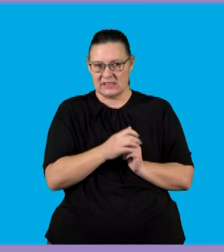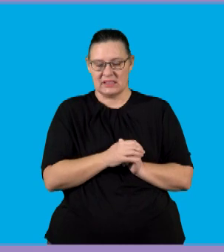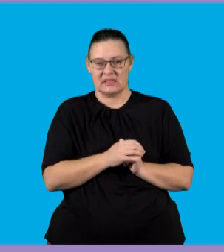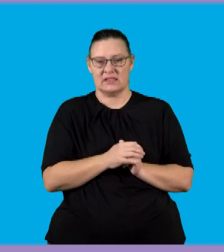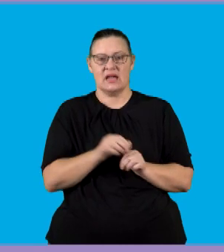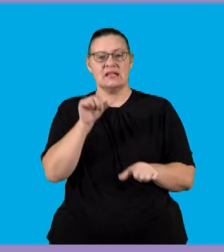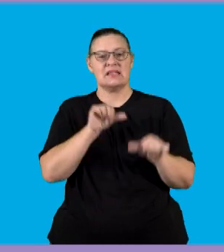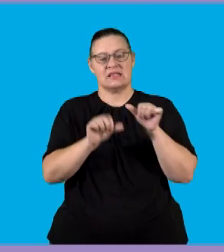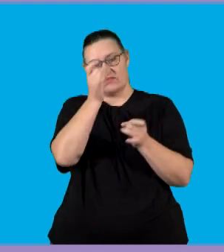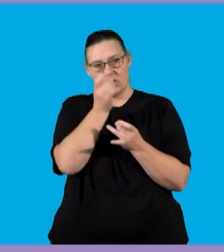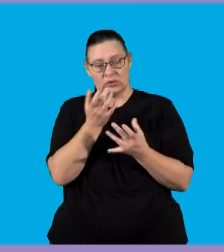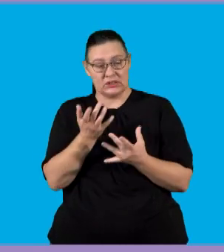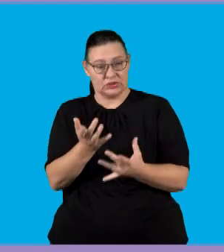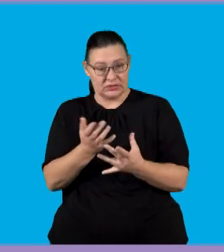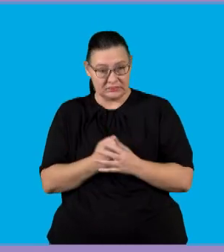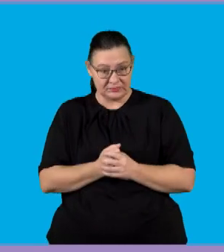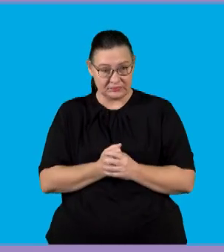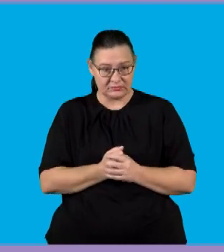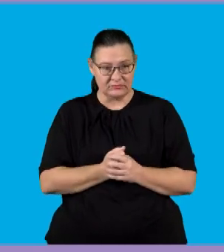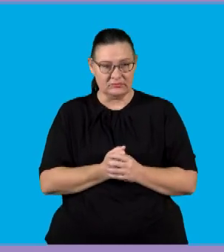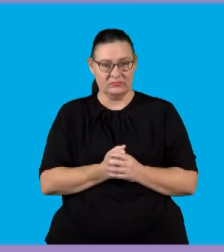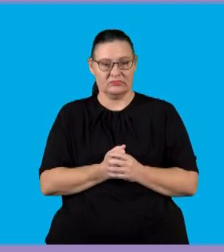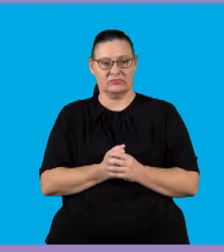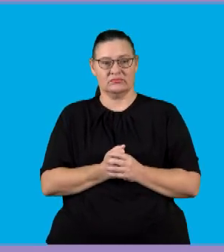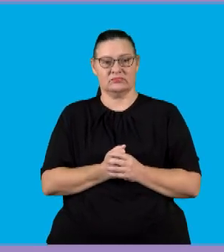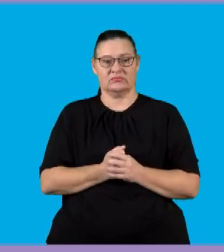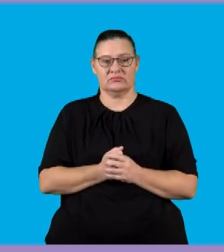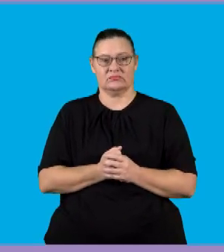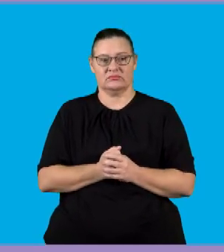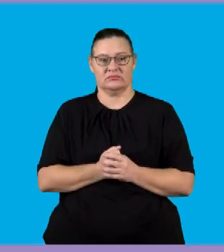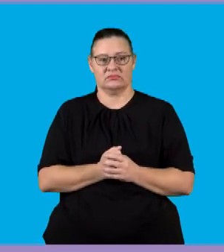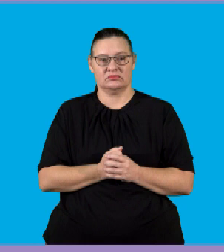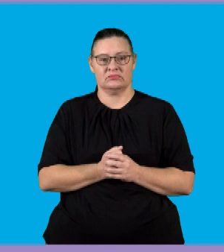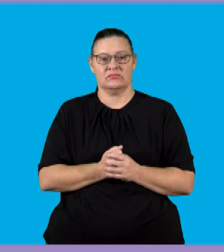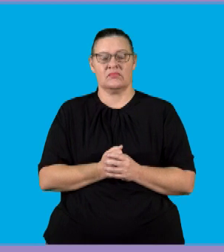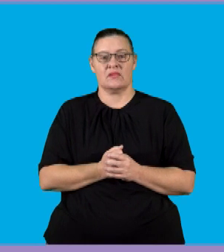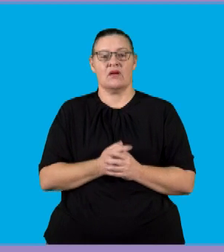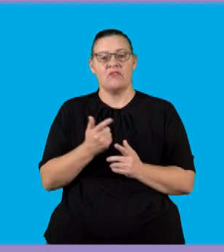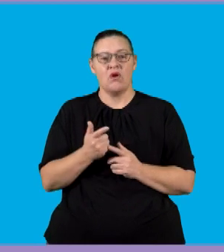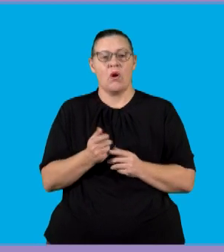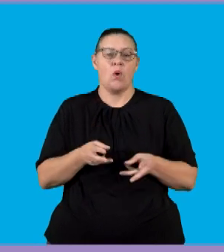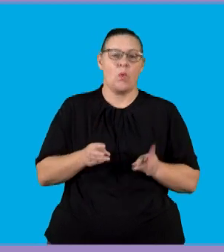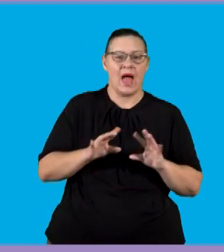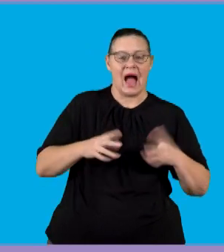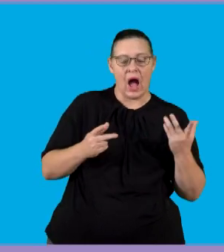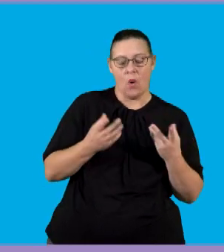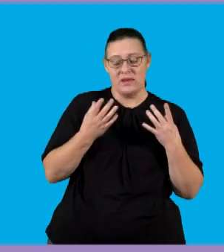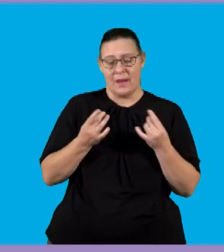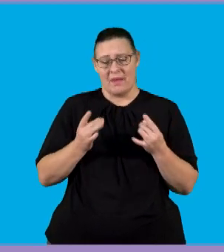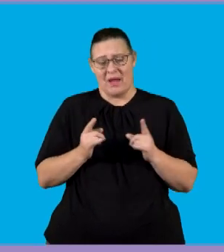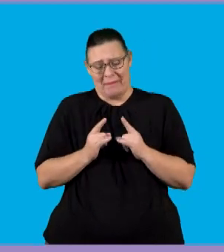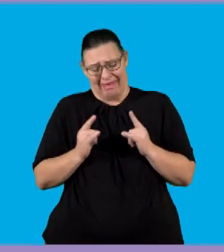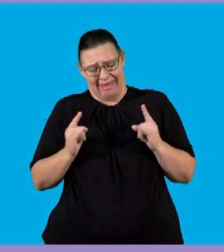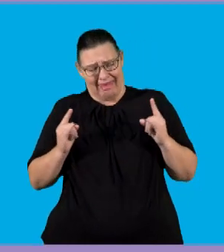at in this lesson, and that is, for starters, scientific notation. That is a way of writing numbers that